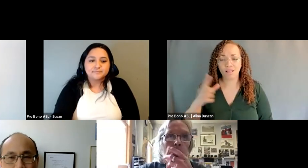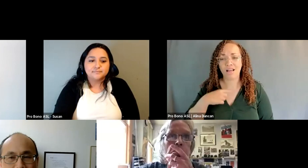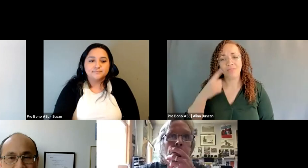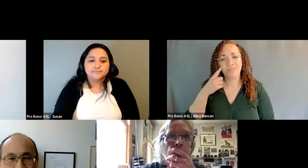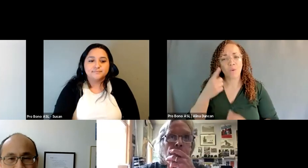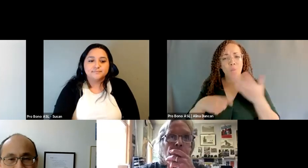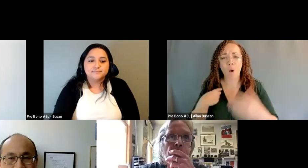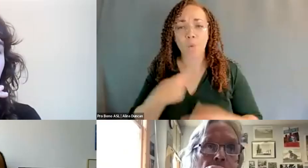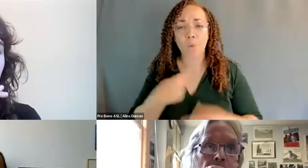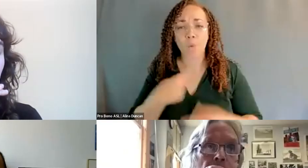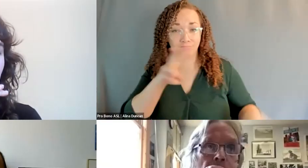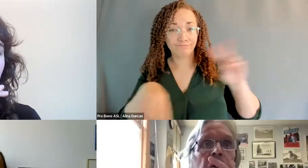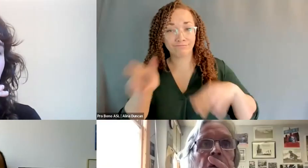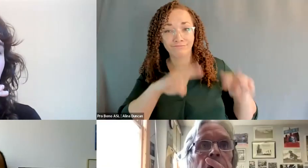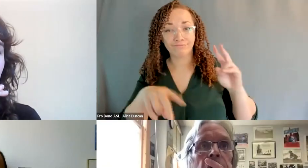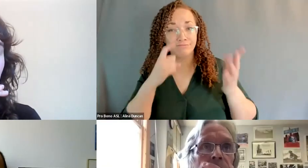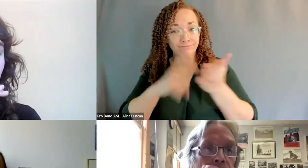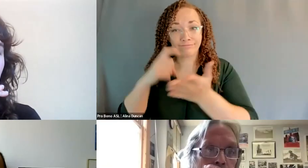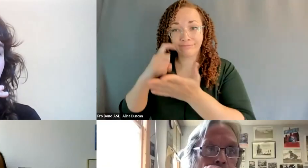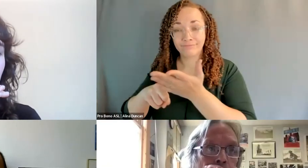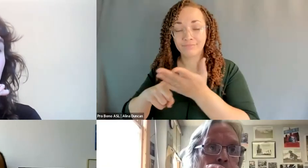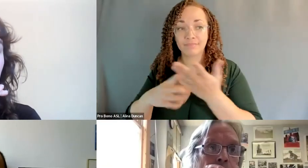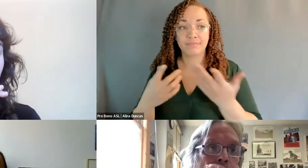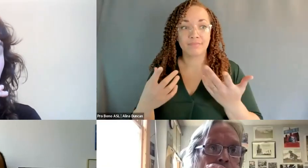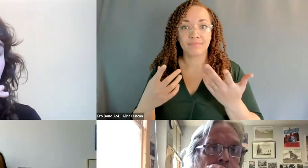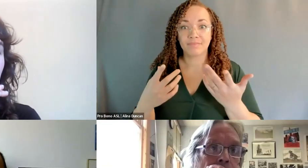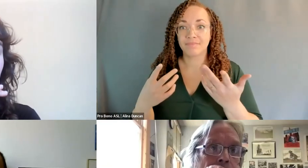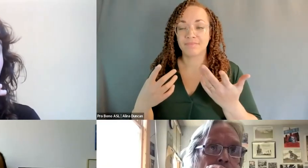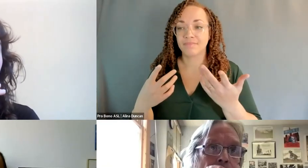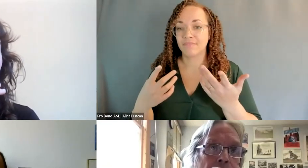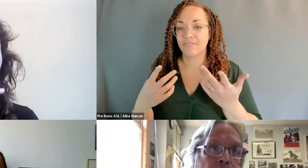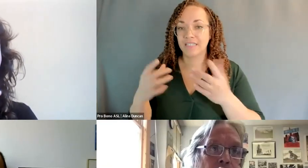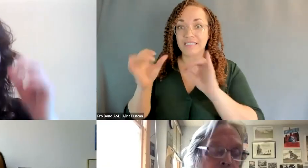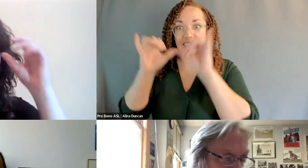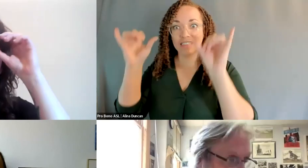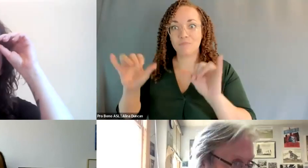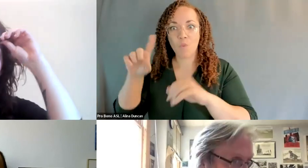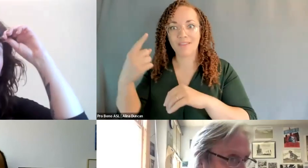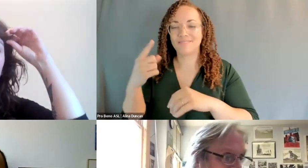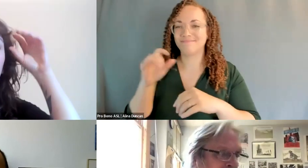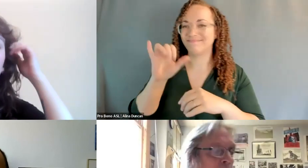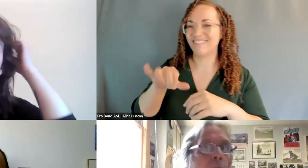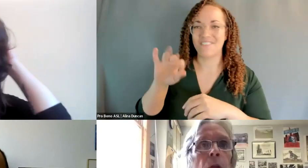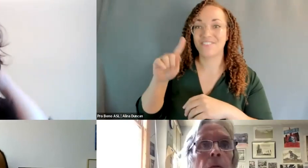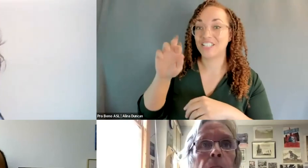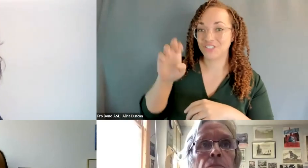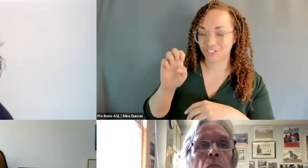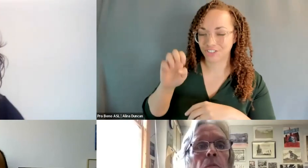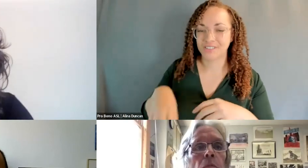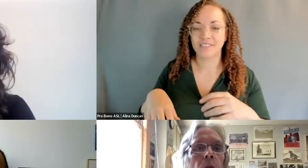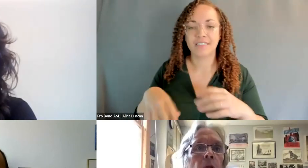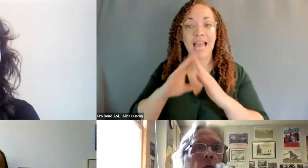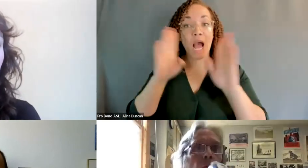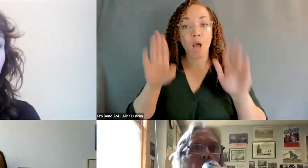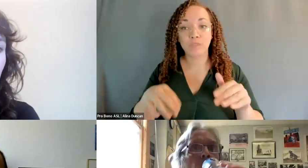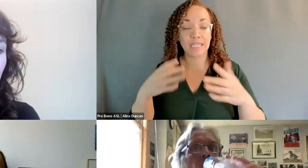not a bug of the system. It's actually a feature. I mean, I think that the lack of affordable housing for regular